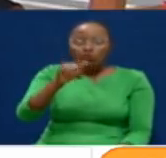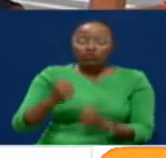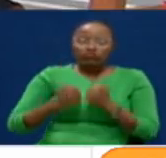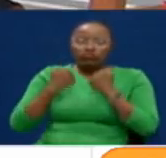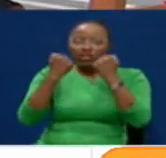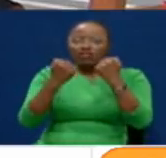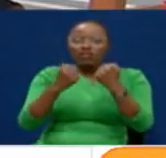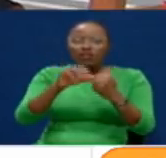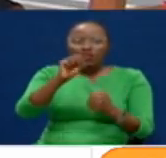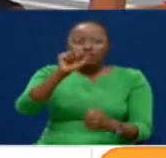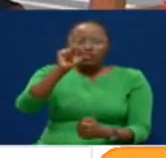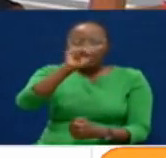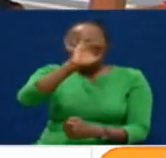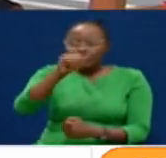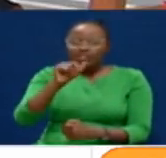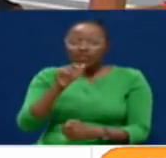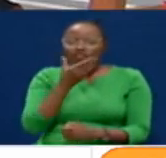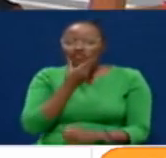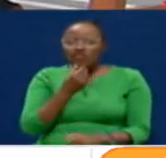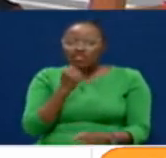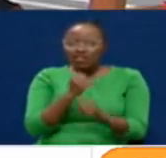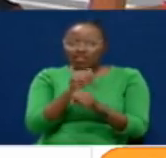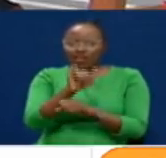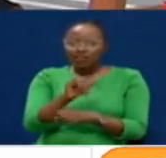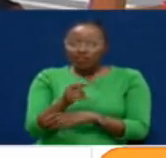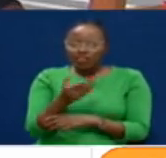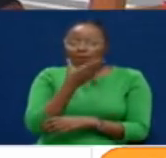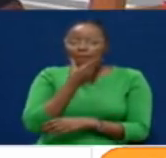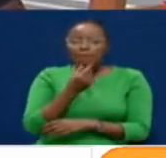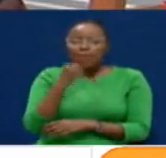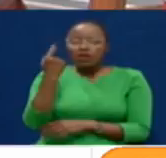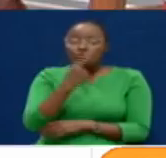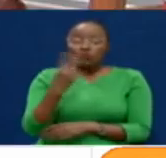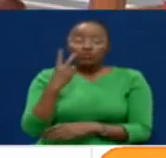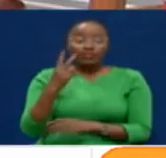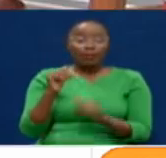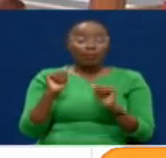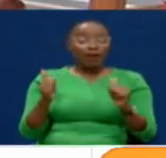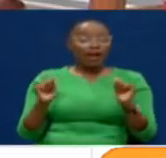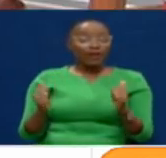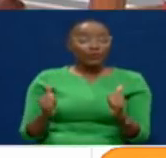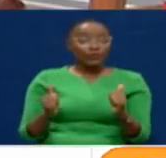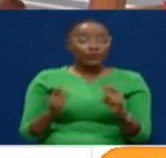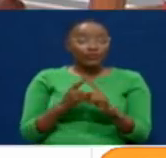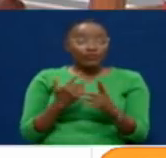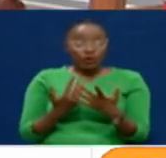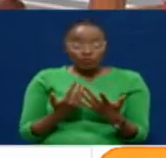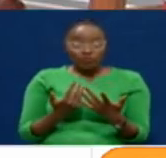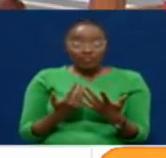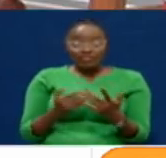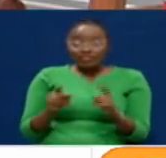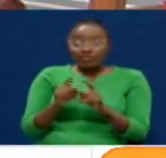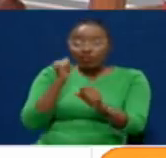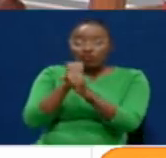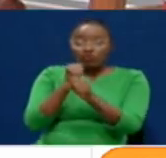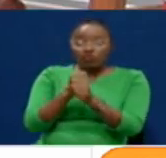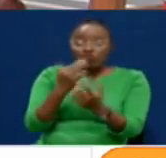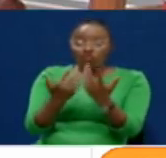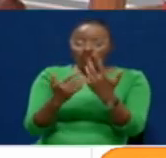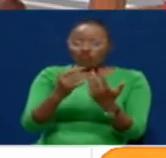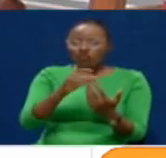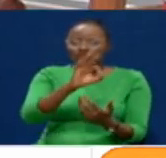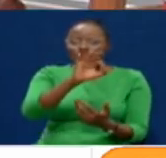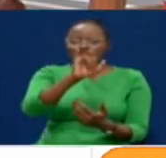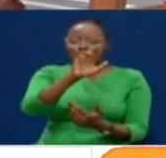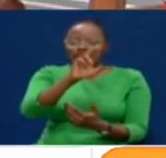speak. Sakaja's father. He was the greatest guy you've ever seen. From Firestone. He used to work for Firestone. Where it was